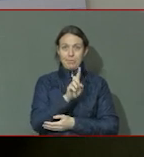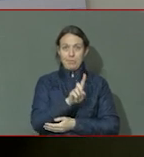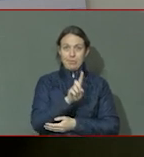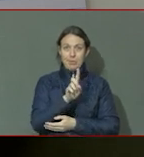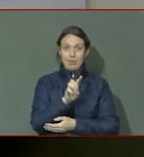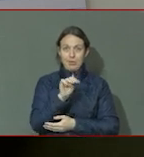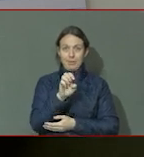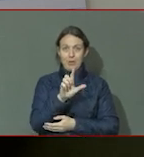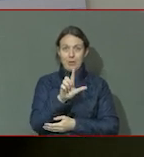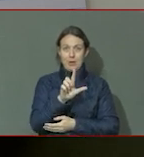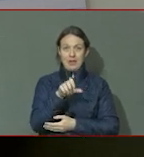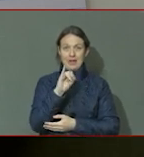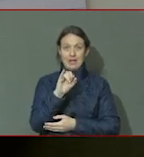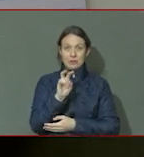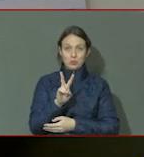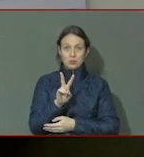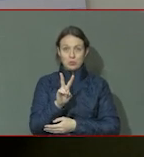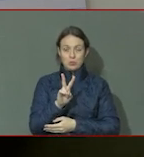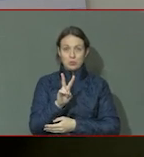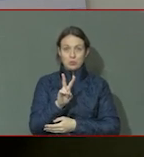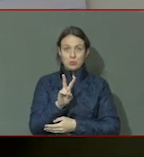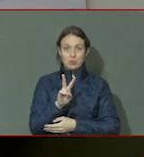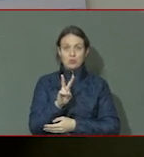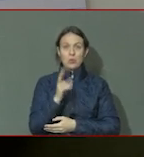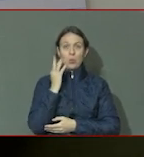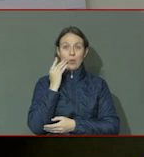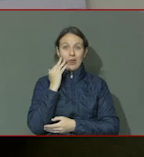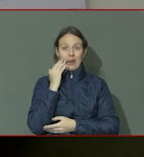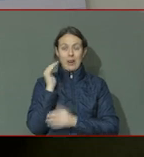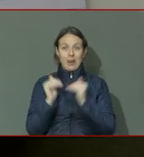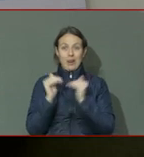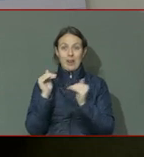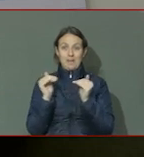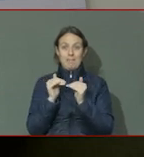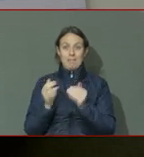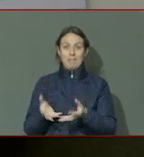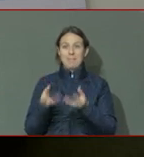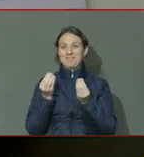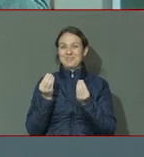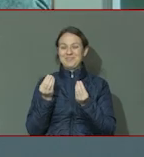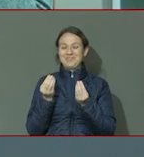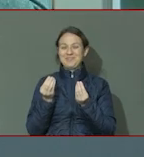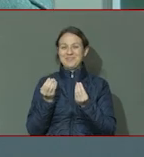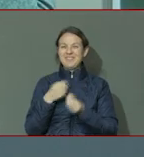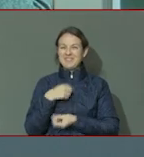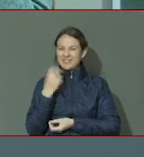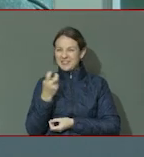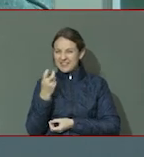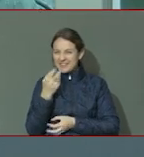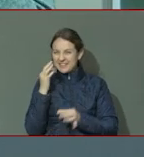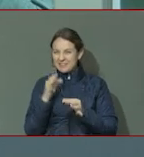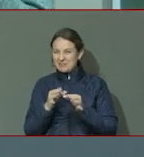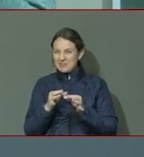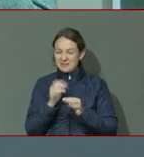0.11 moles of I2 are present at equilibrium. Okay, so do you see I'm looking for certain words